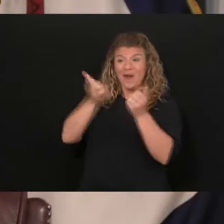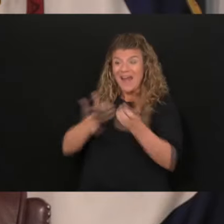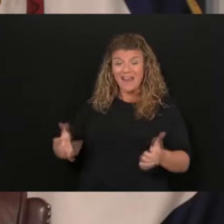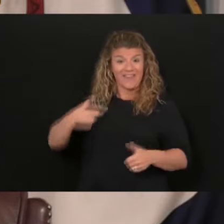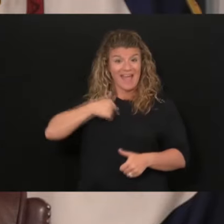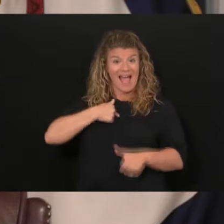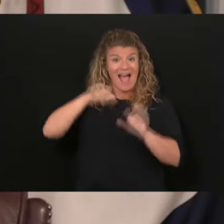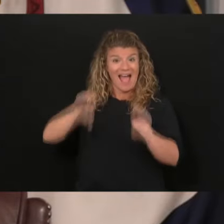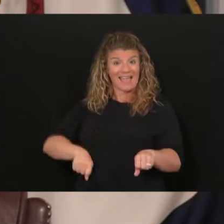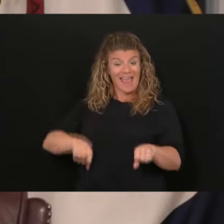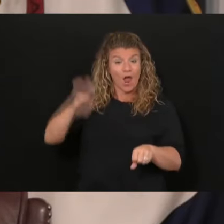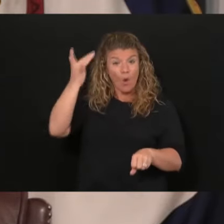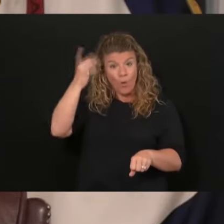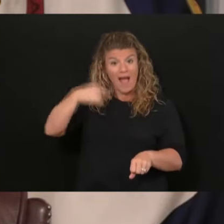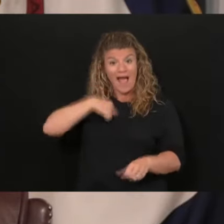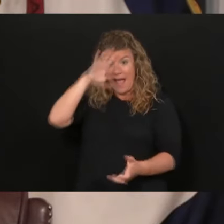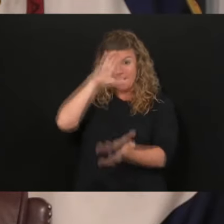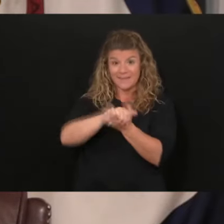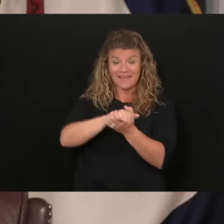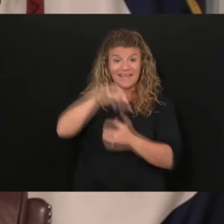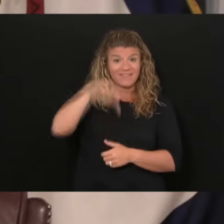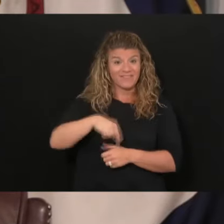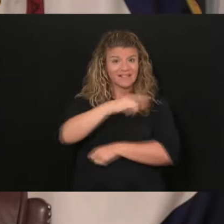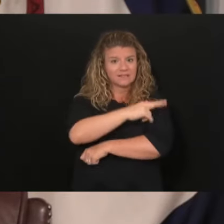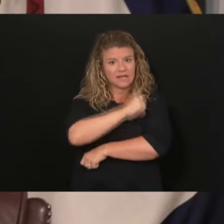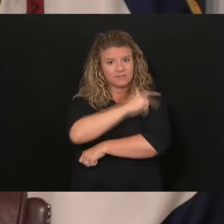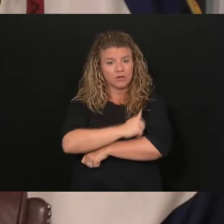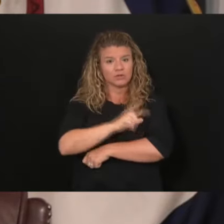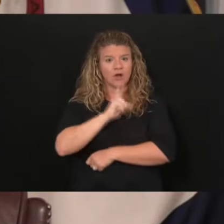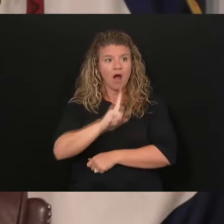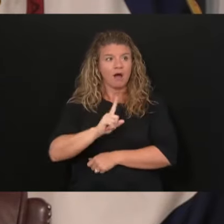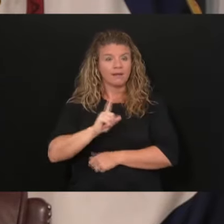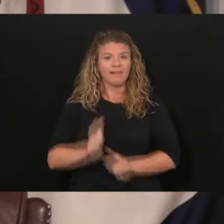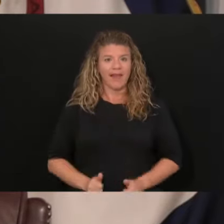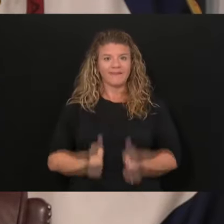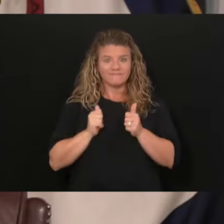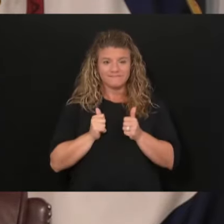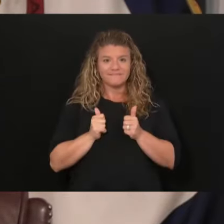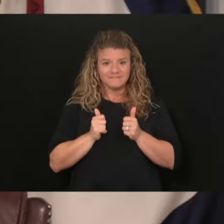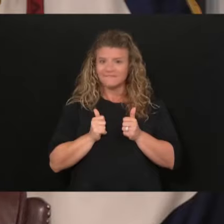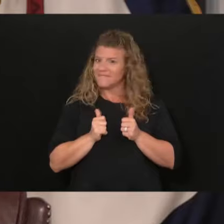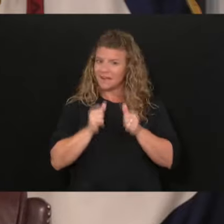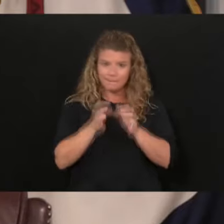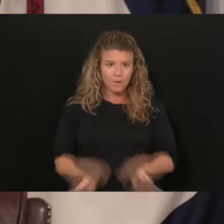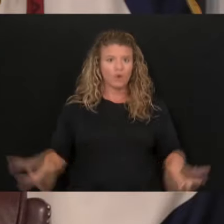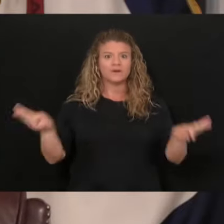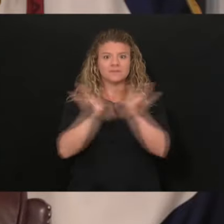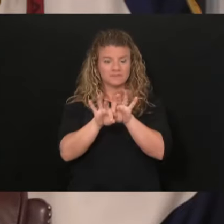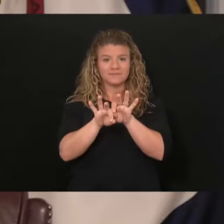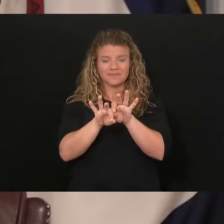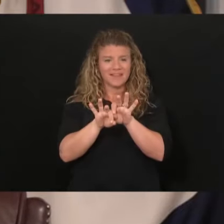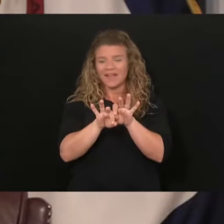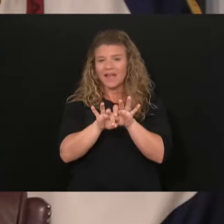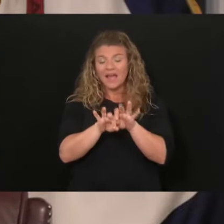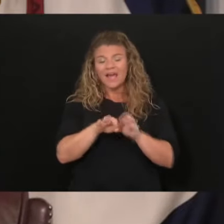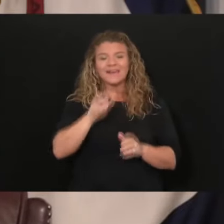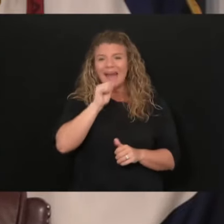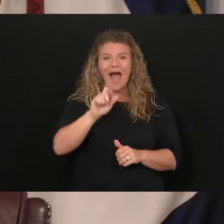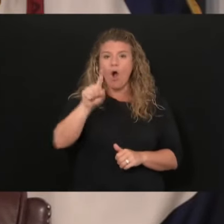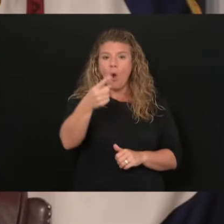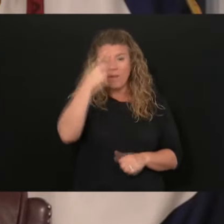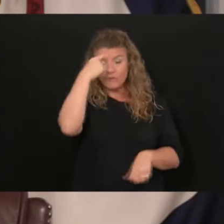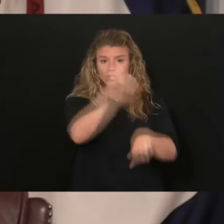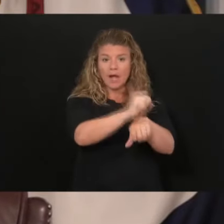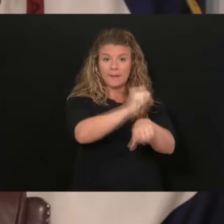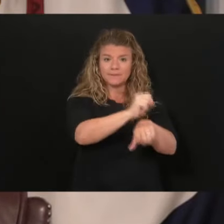because I truly believe these rural hospitals are our lifeline in our communities. Not only are they massive employers, but